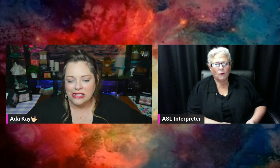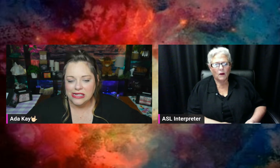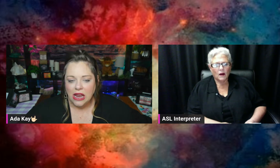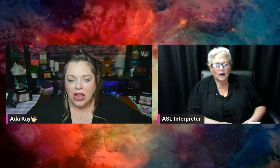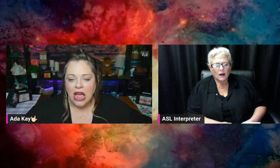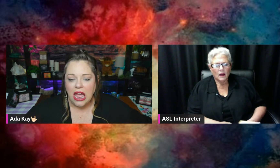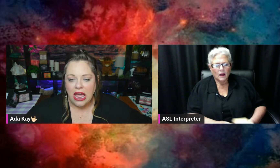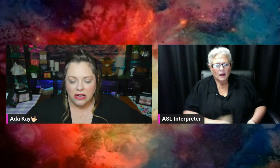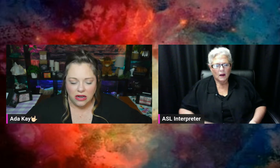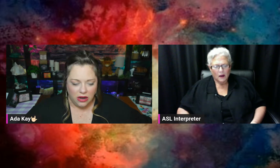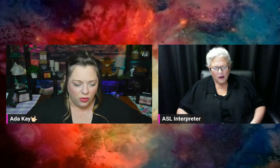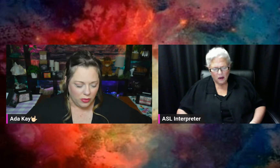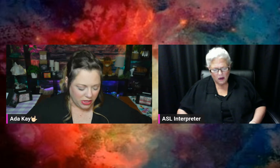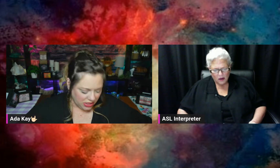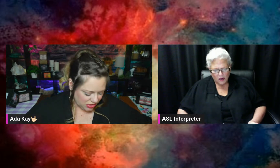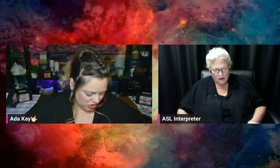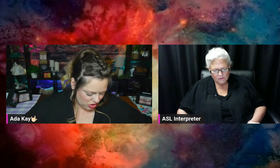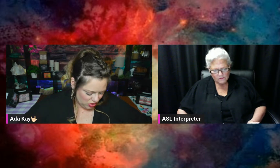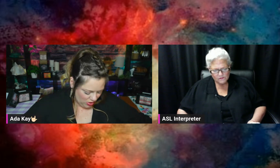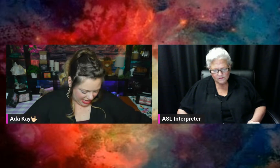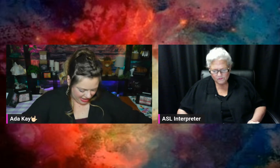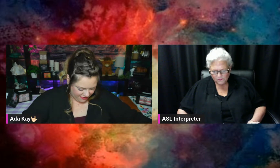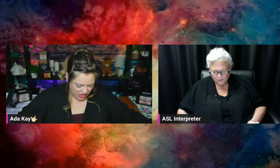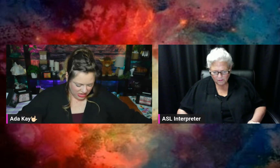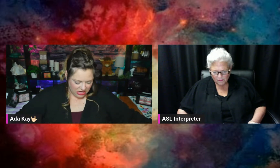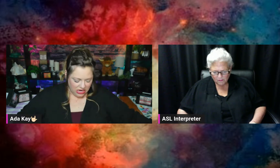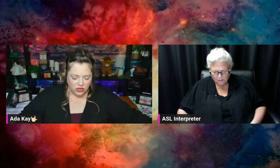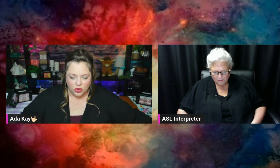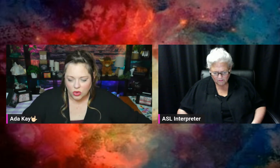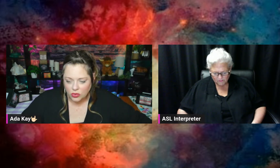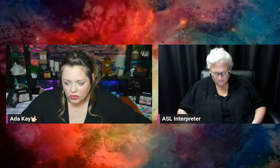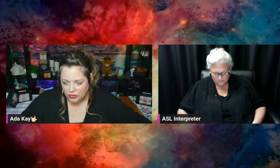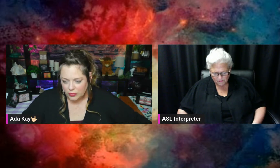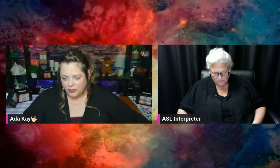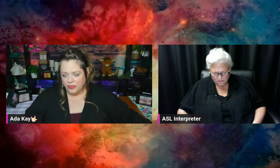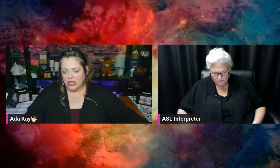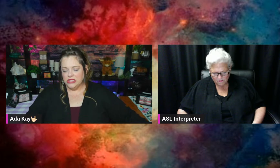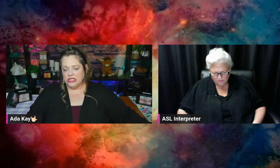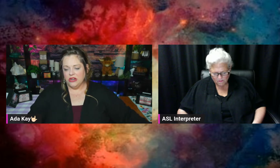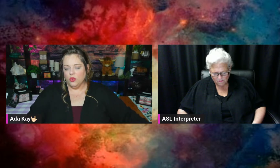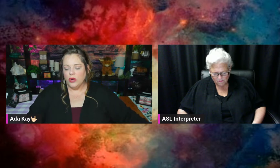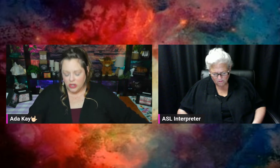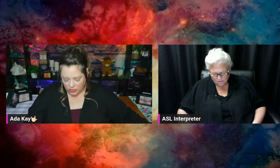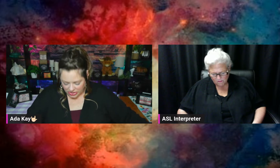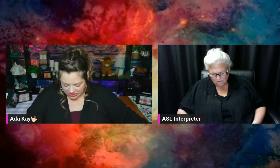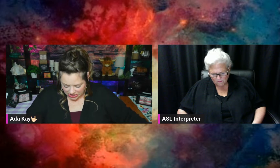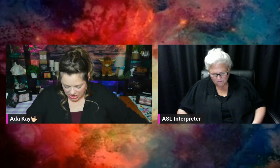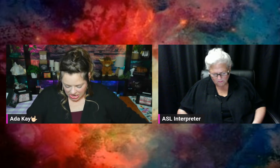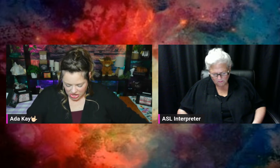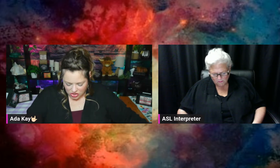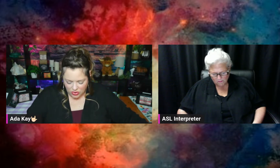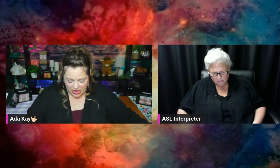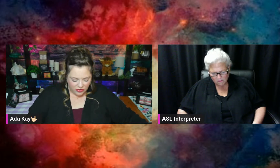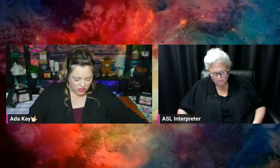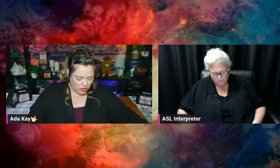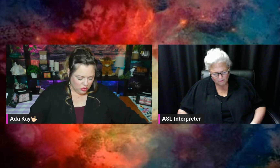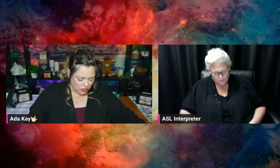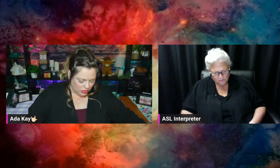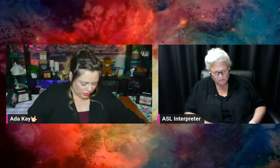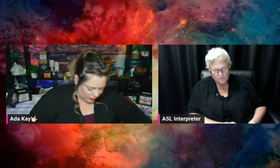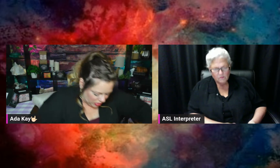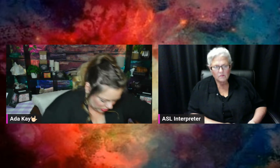gang case, and well, because you have in the courtroom instead of RICO, that's it. You have